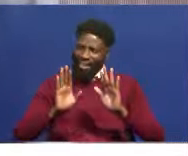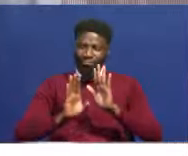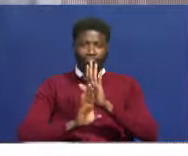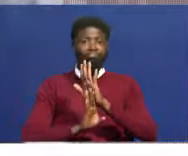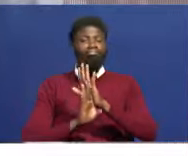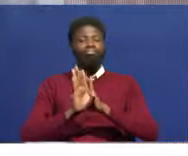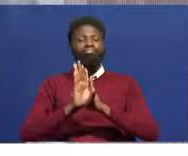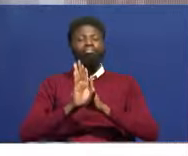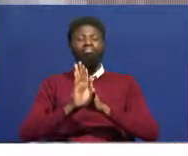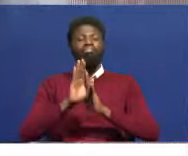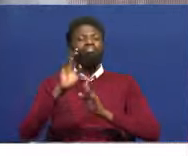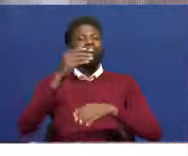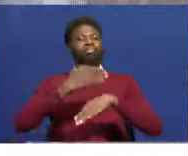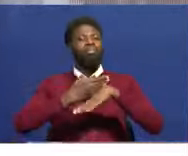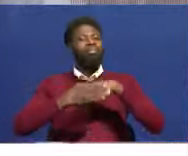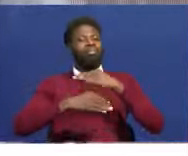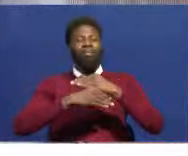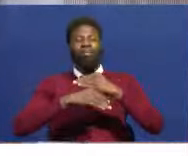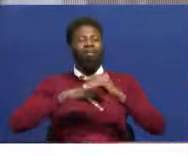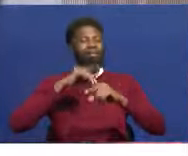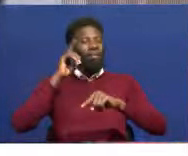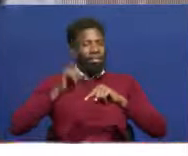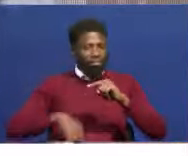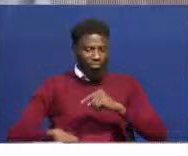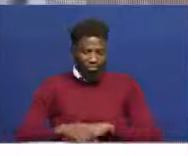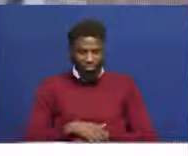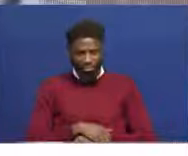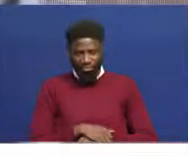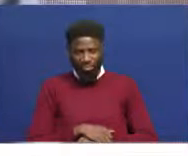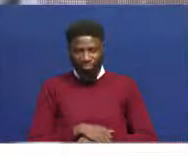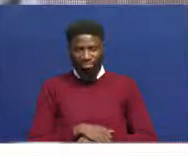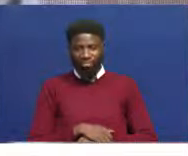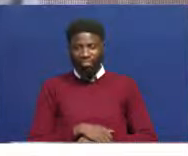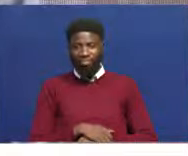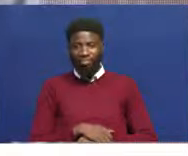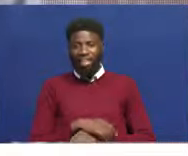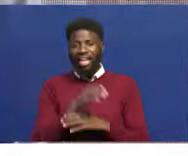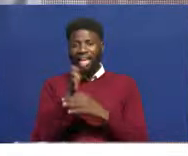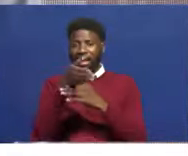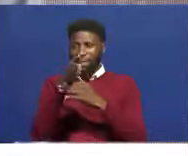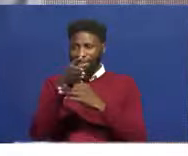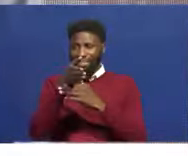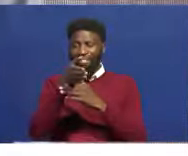or even to maintain its diplomatic missions outside the country,